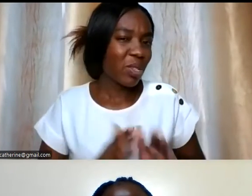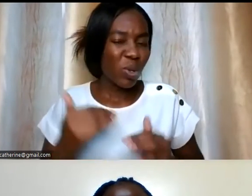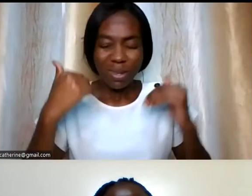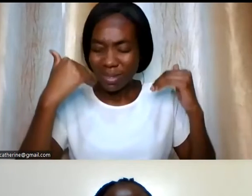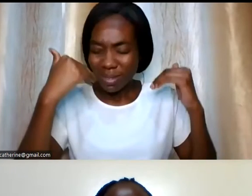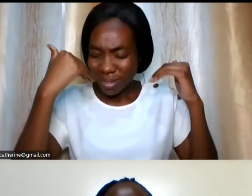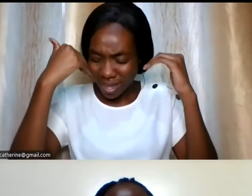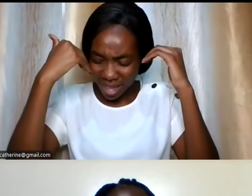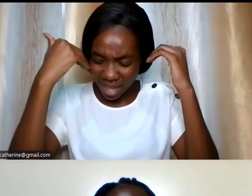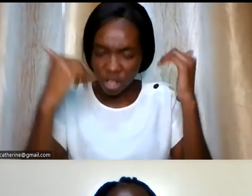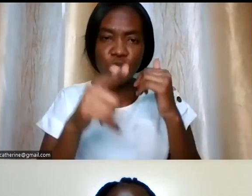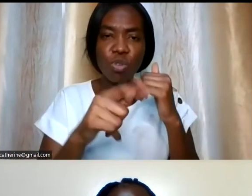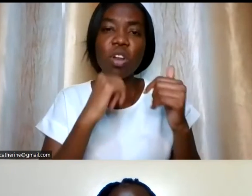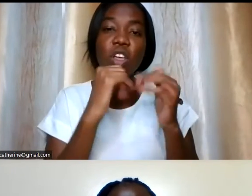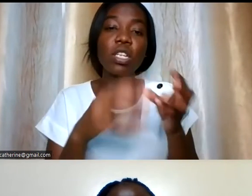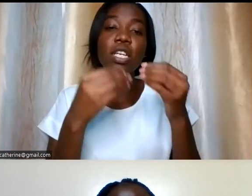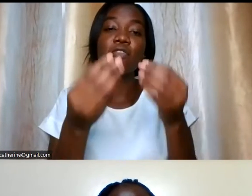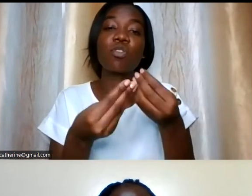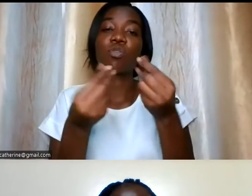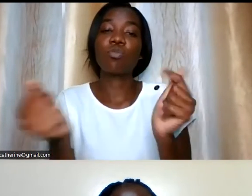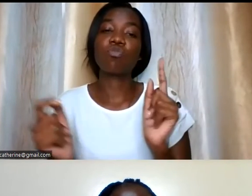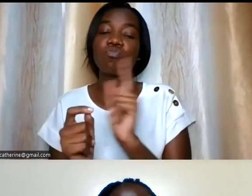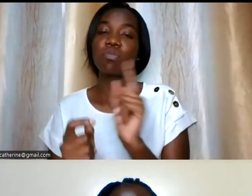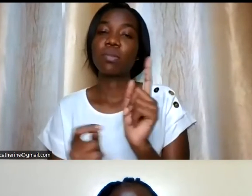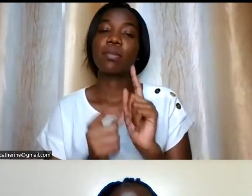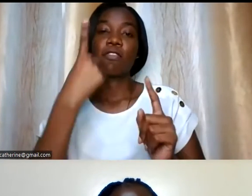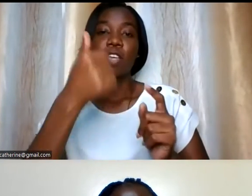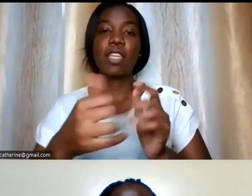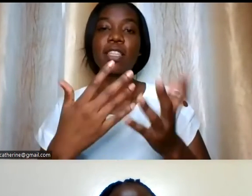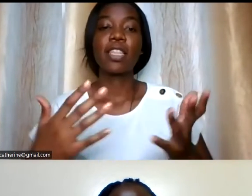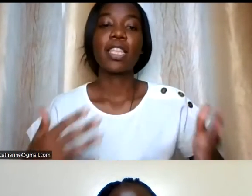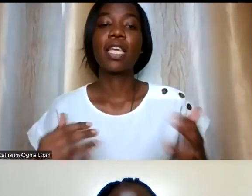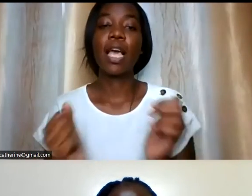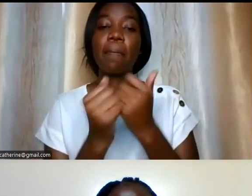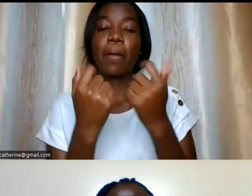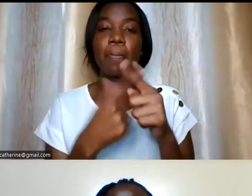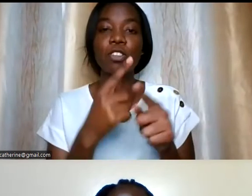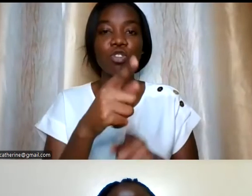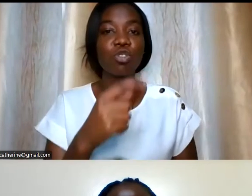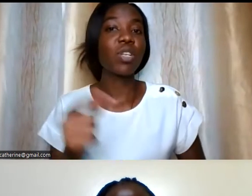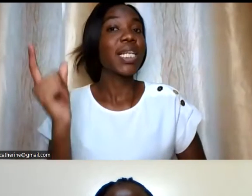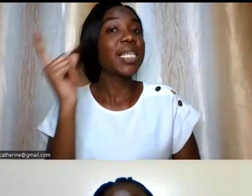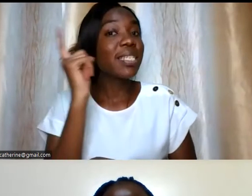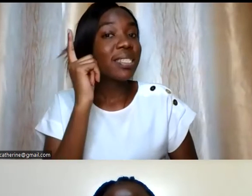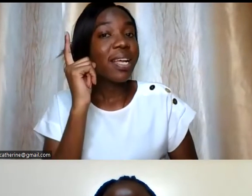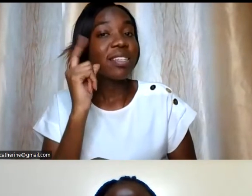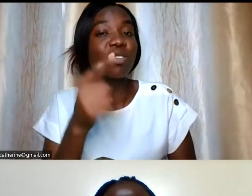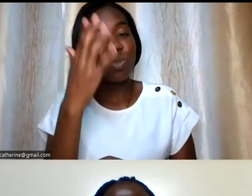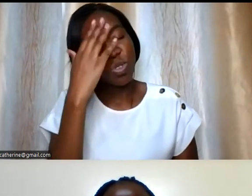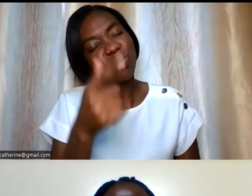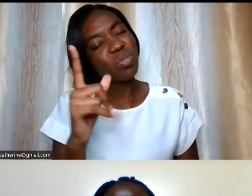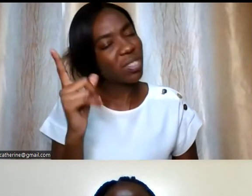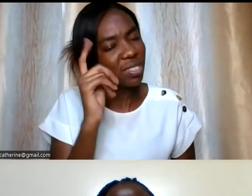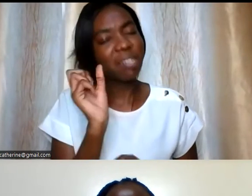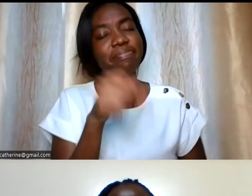to provide solutions for whatever it is they are going through. It is just to listen, and you listen and nod your head